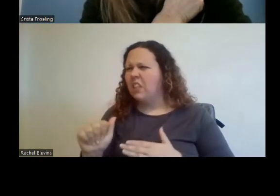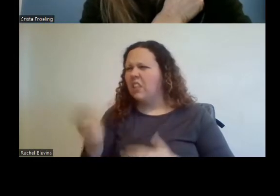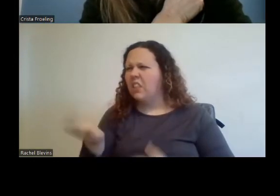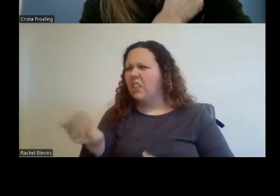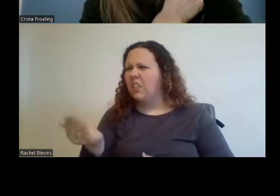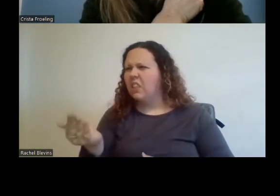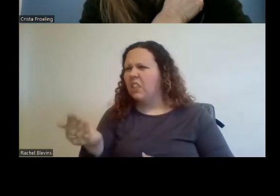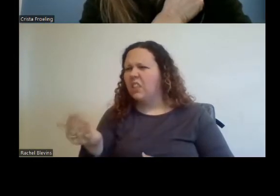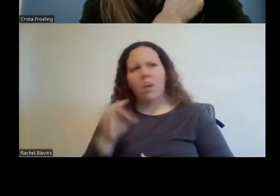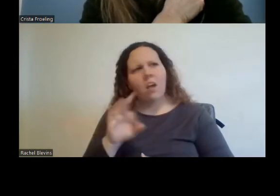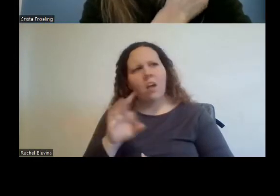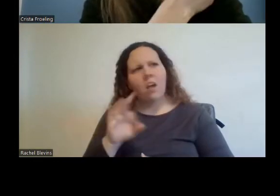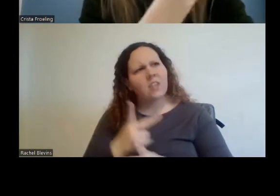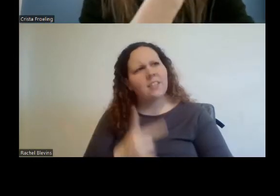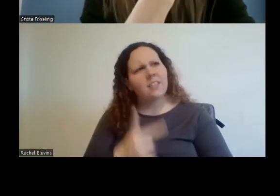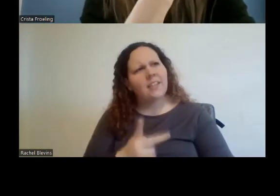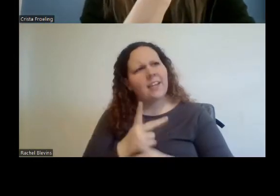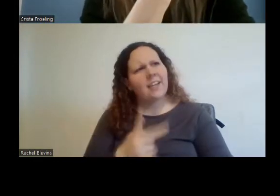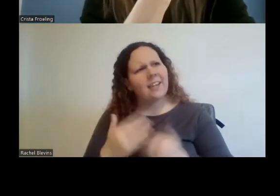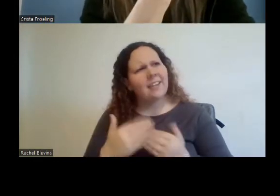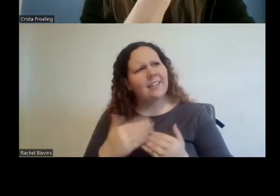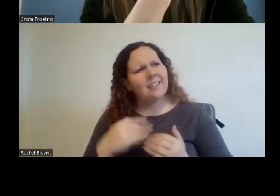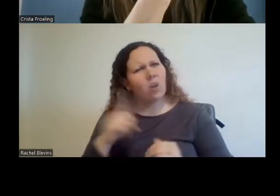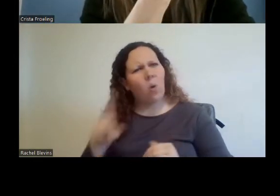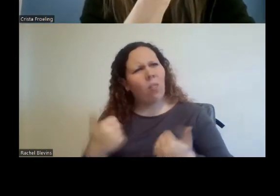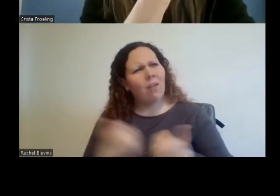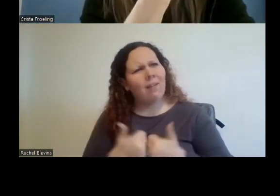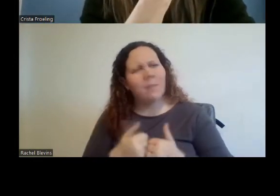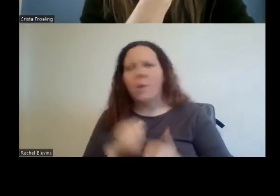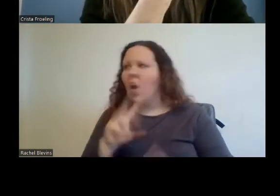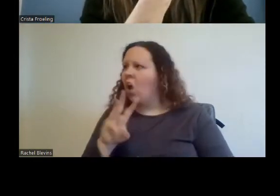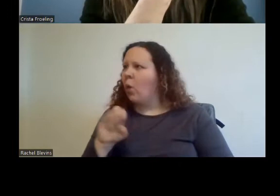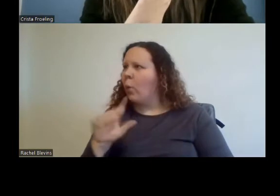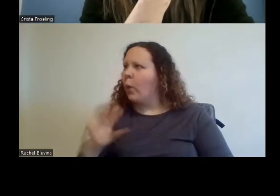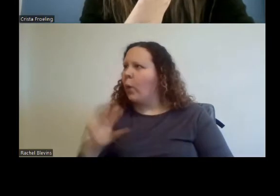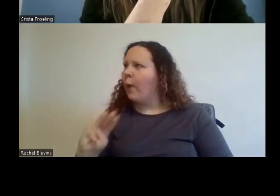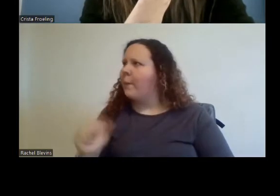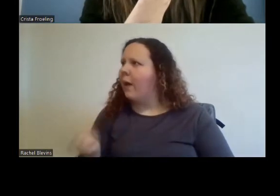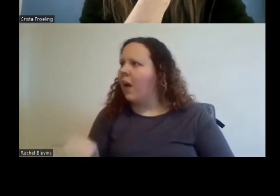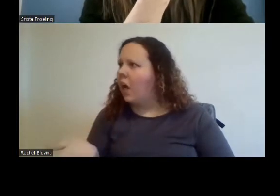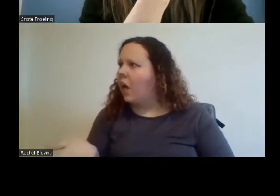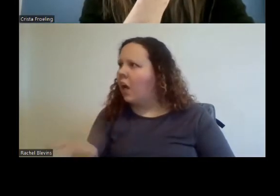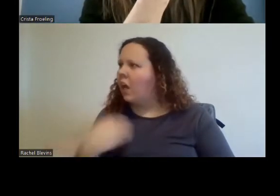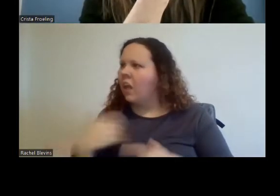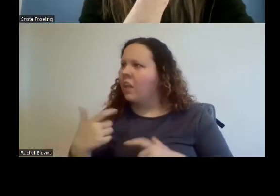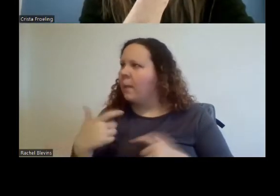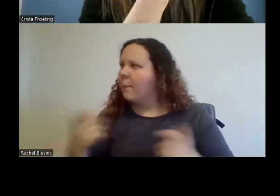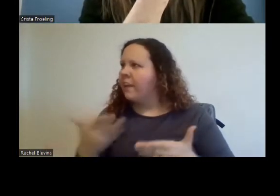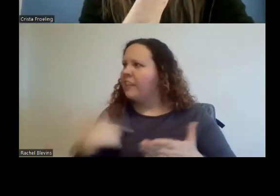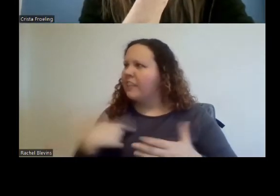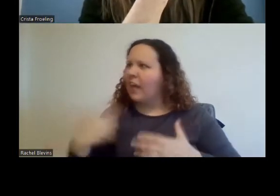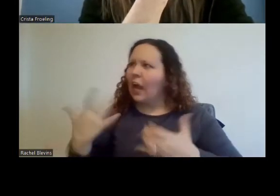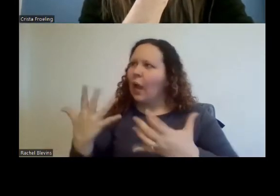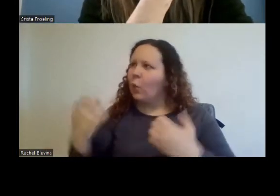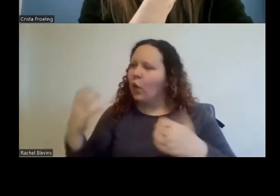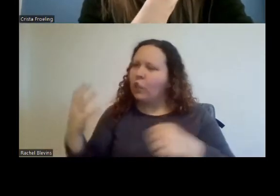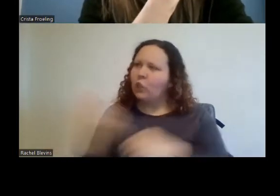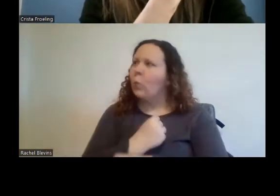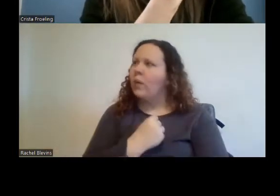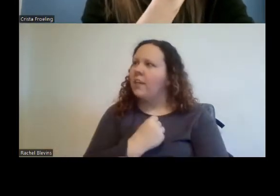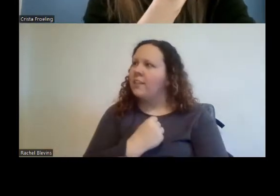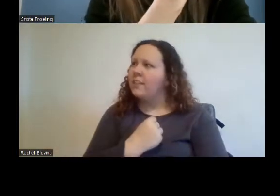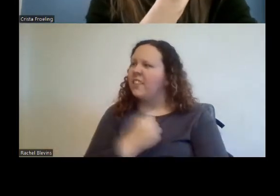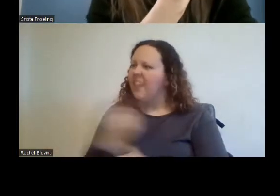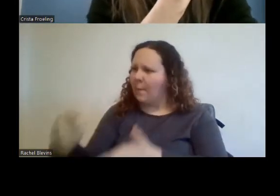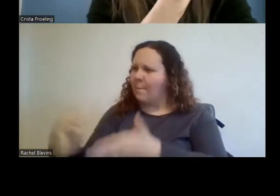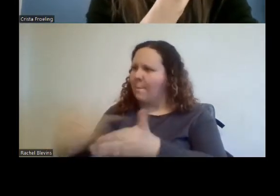Fred, take it easy. It's only a game. Wilma, just like them big tycoons, I play to win. Now, Barney, pay up or get out of